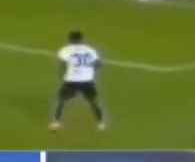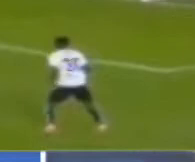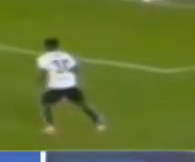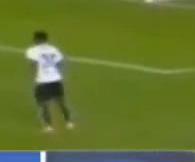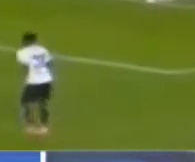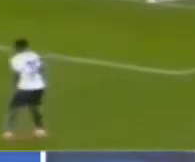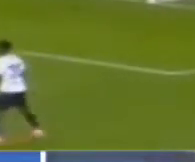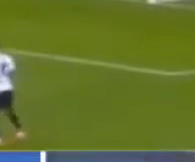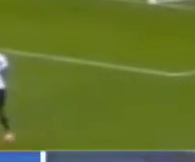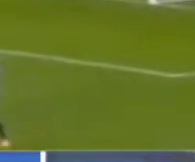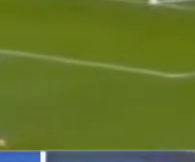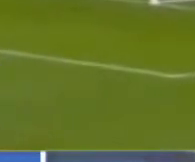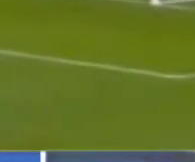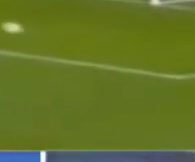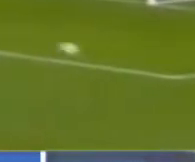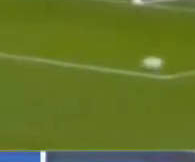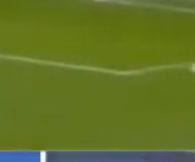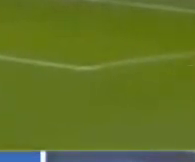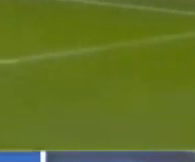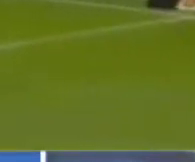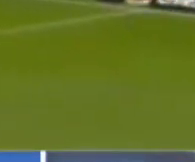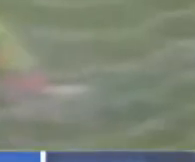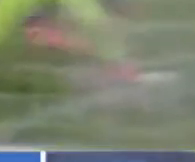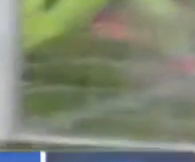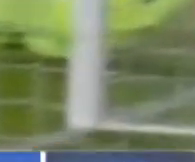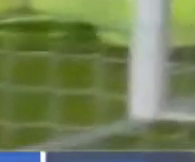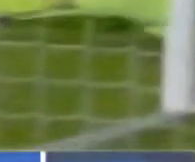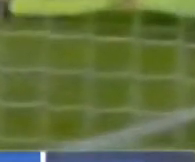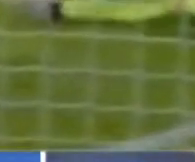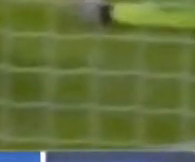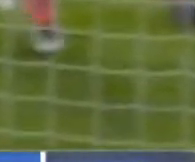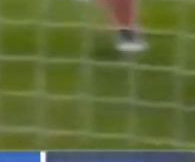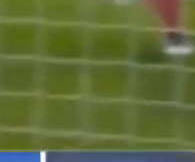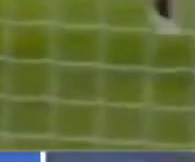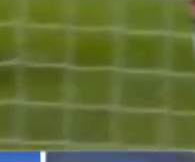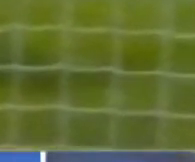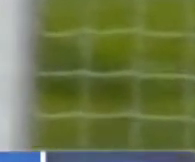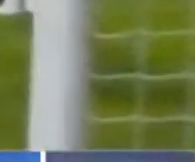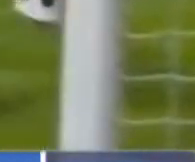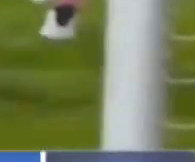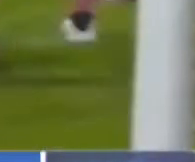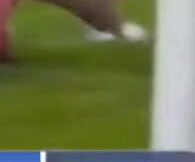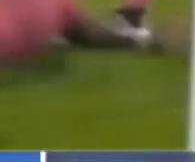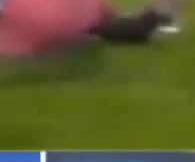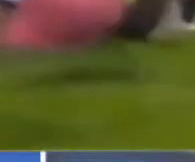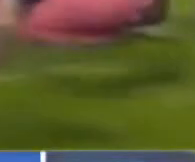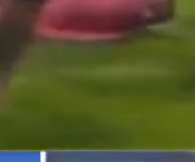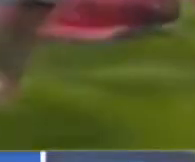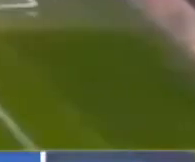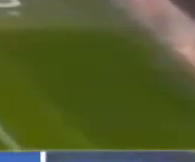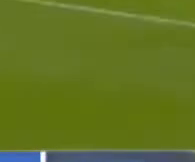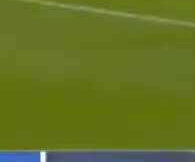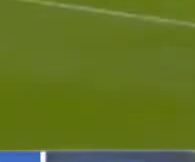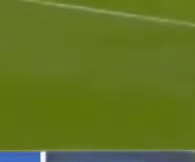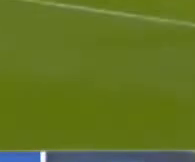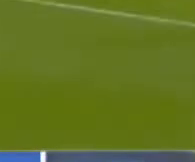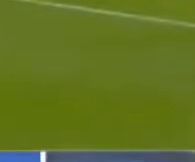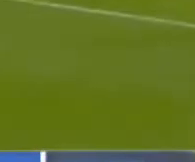and still a chance, and it must be Kangin Lee. What a block by Ramos, but what's been given here, it's another penalty.